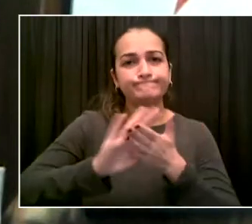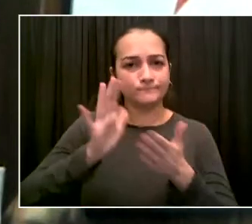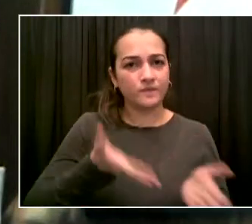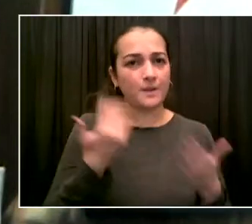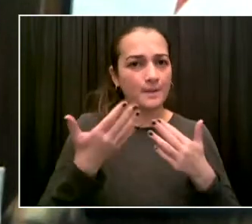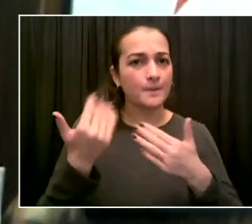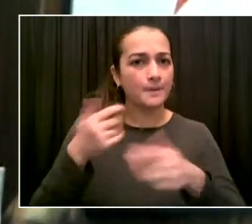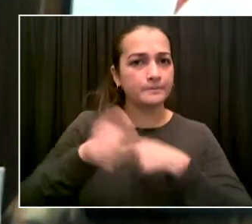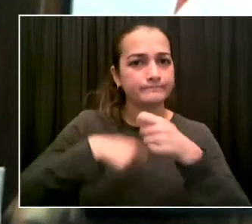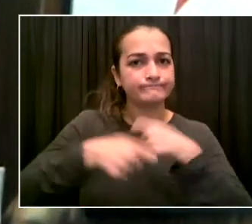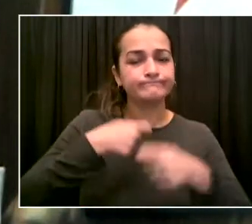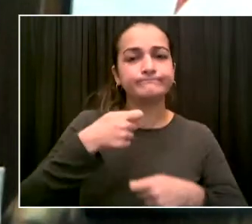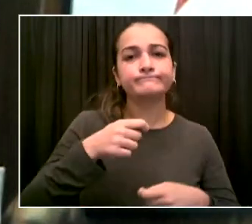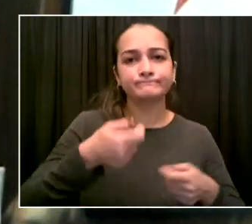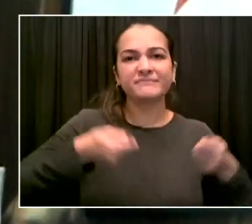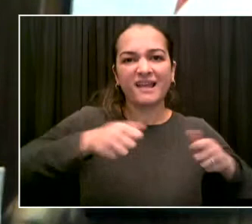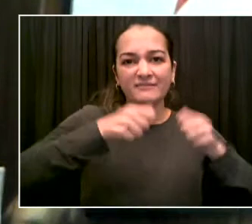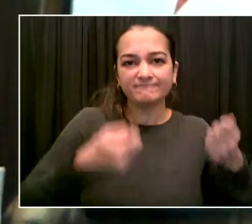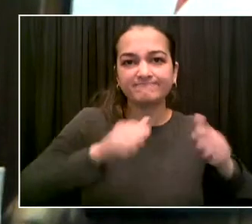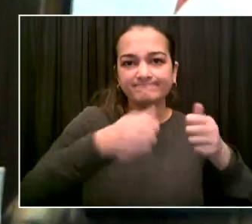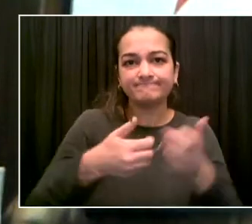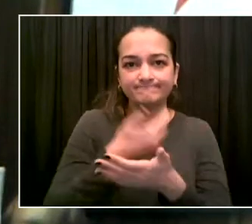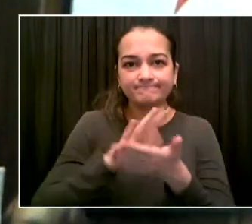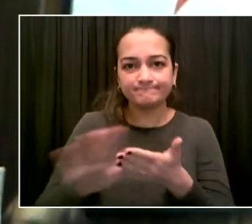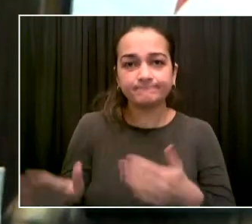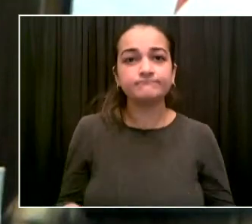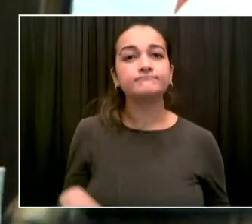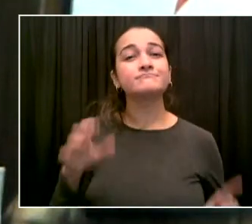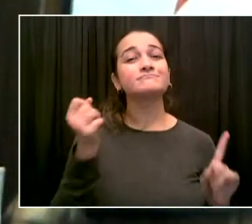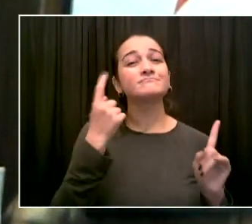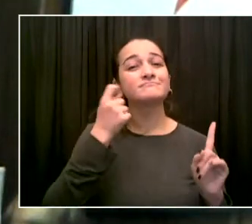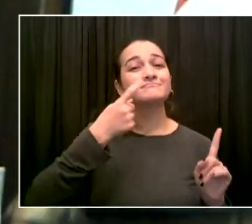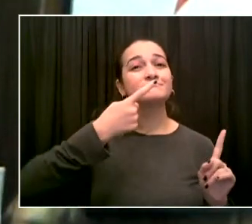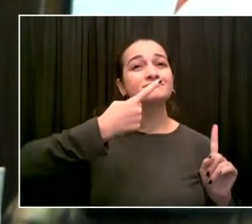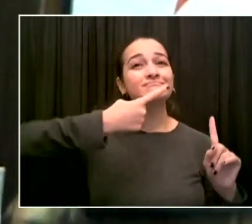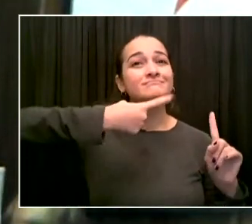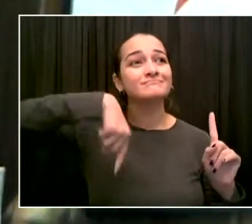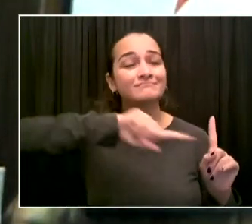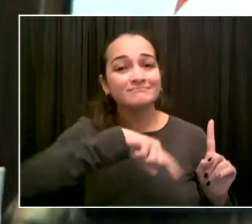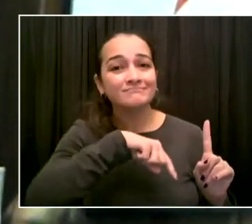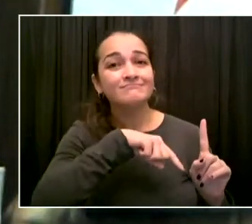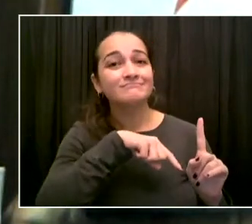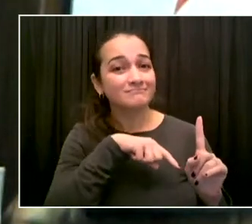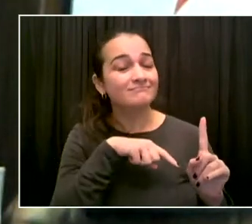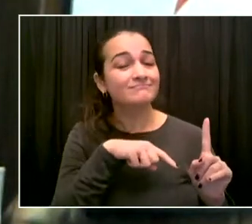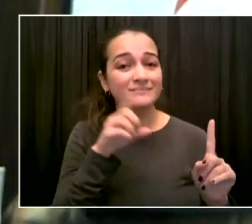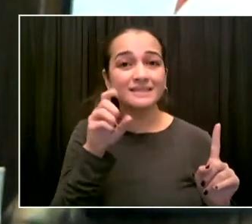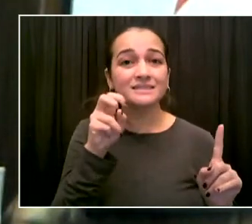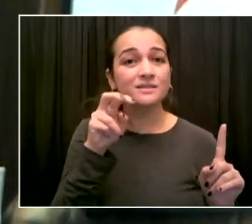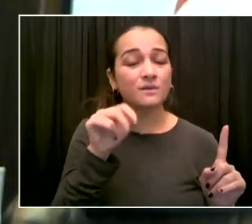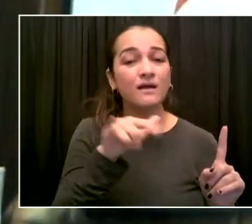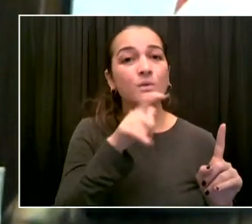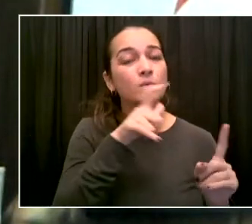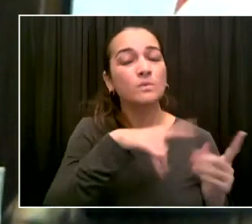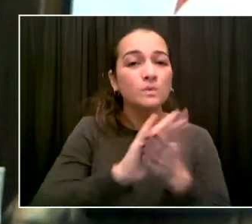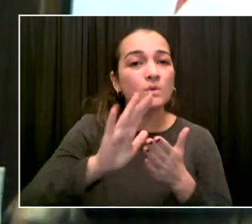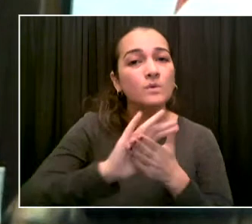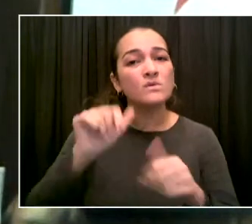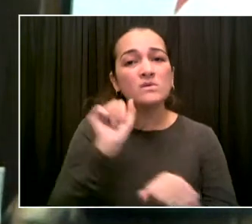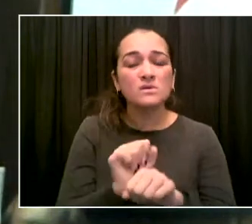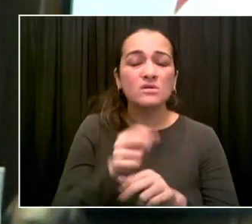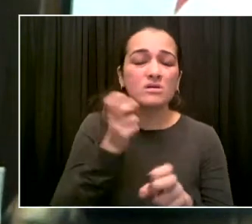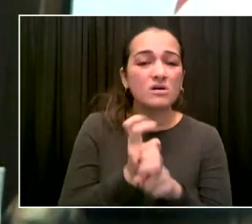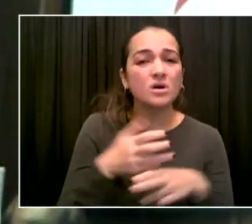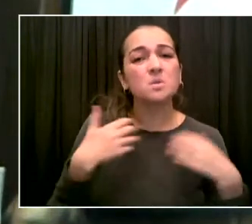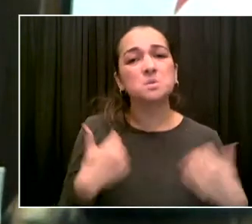those who experienced the delay up until now, my sincerest thank you for your compassion. Definitely a polarizing time. I'm happy where my workforce is, where